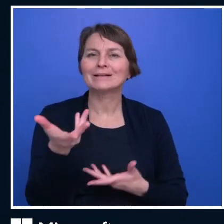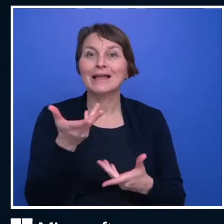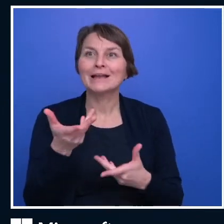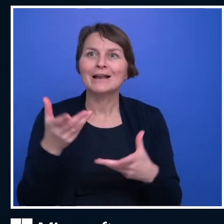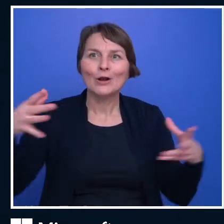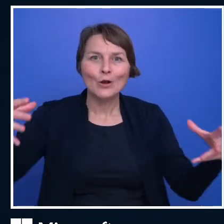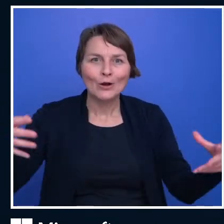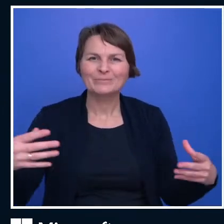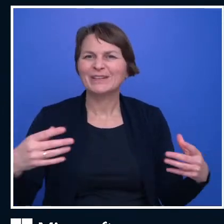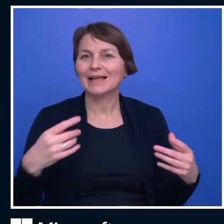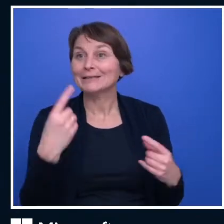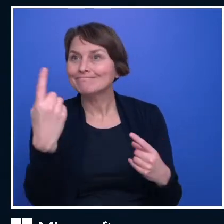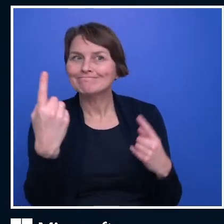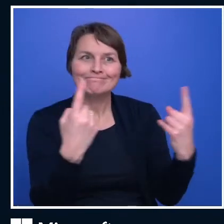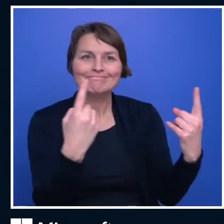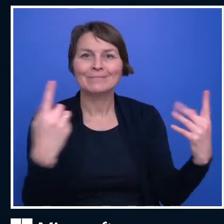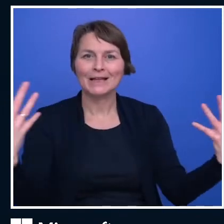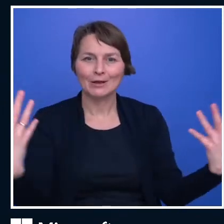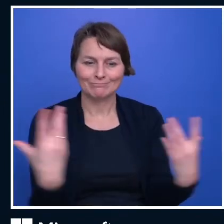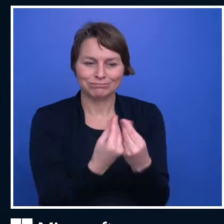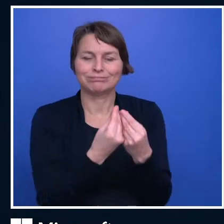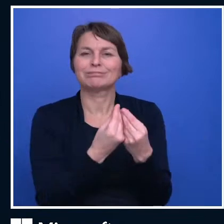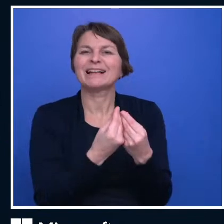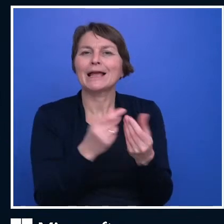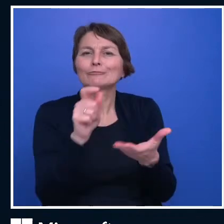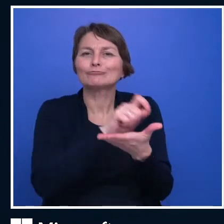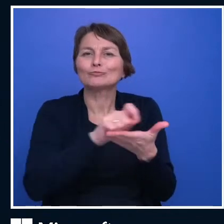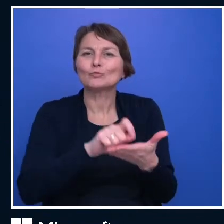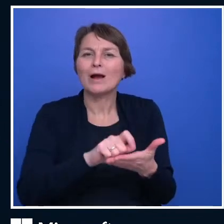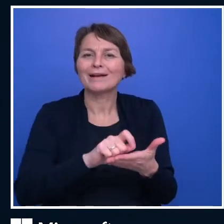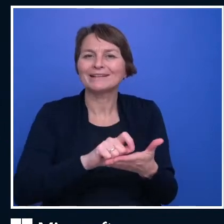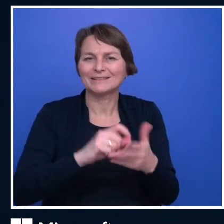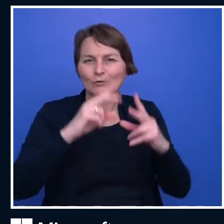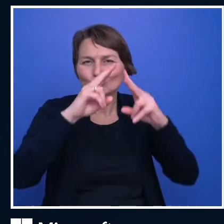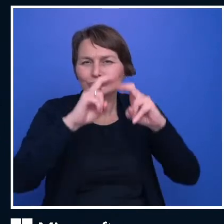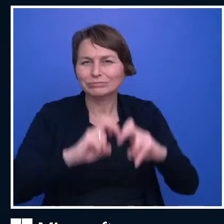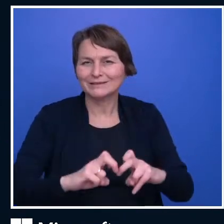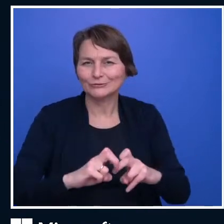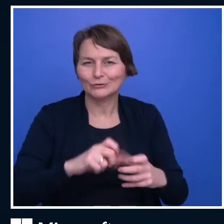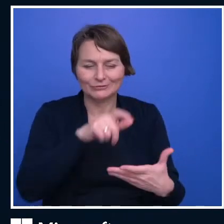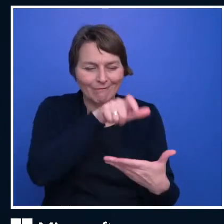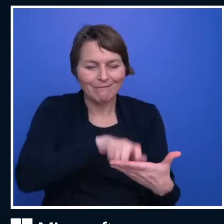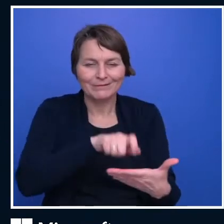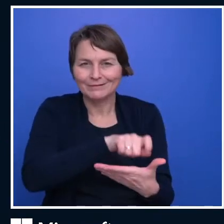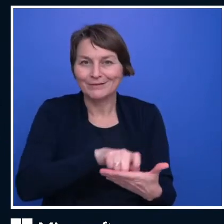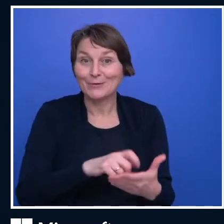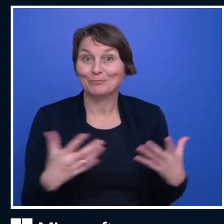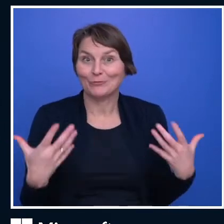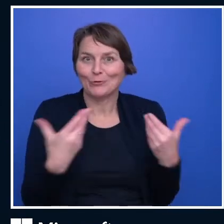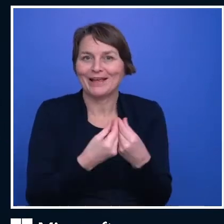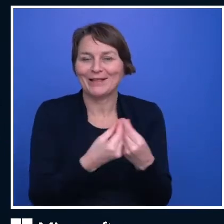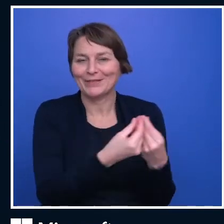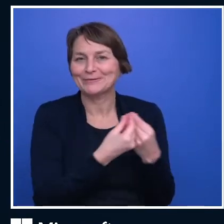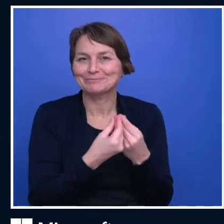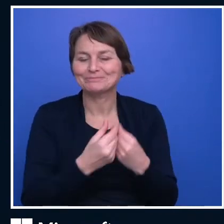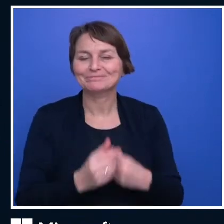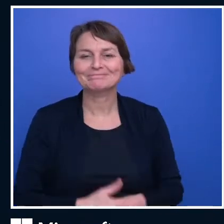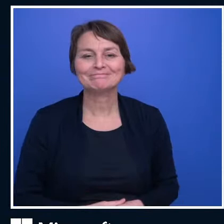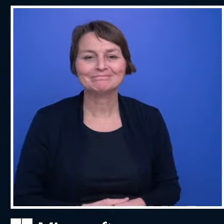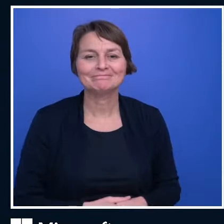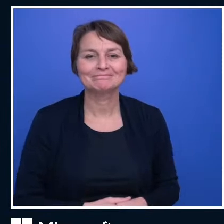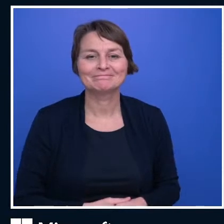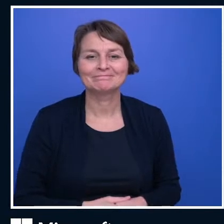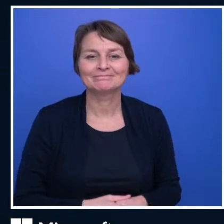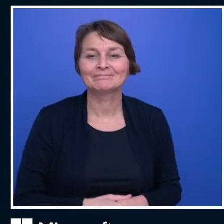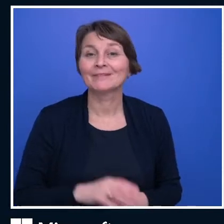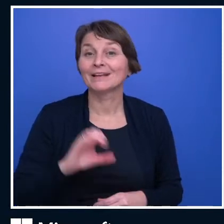code that actually works. Wonderful. Thank you very much. I think we are pretty much at time right now.